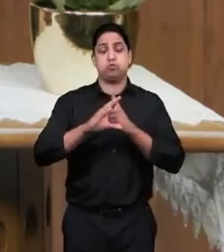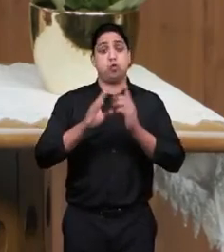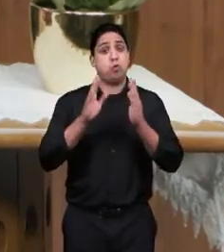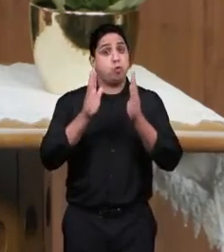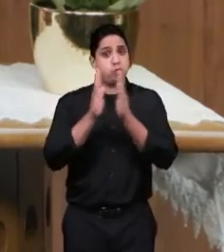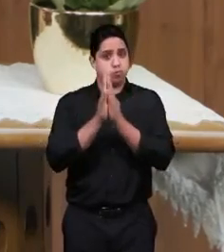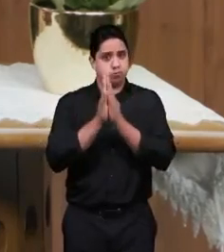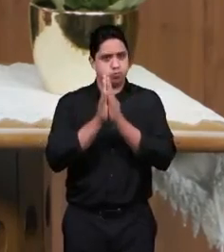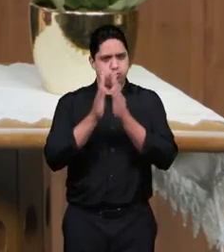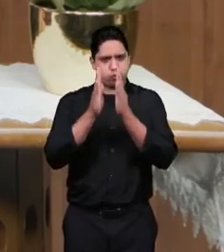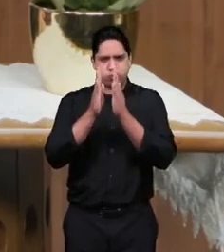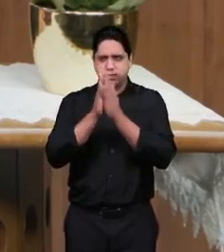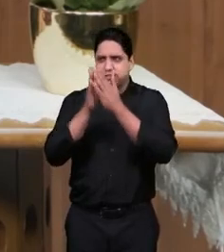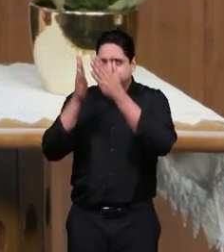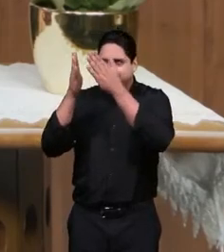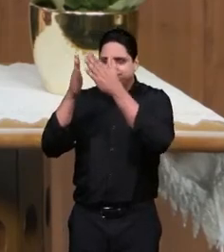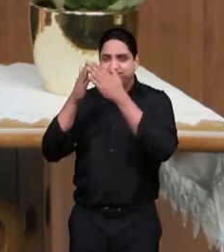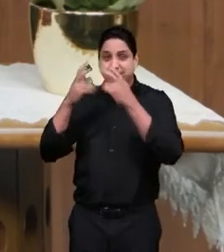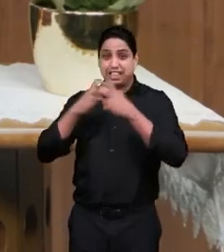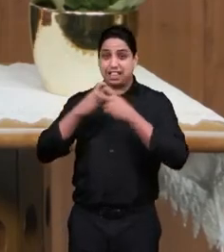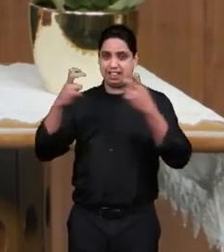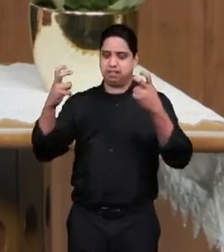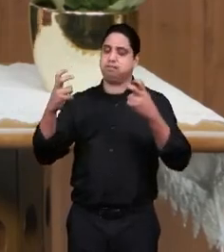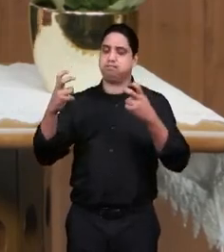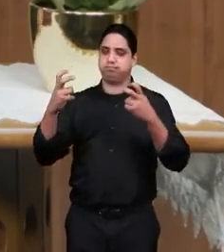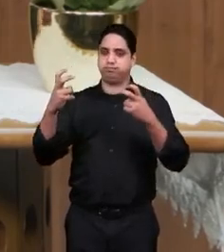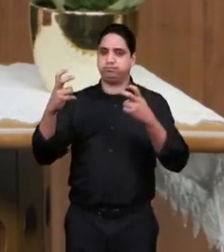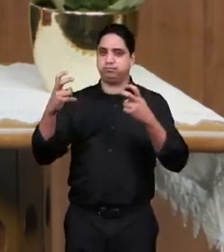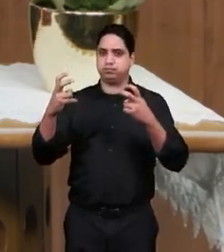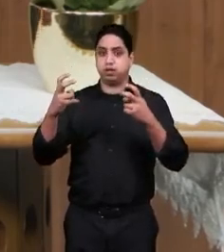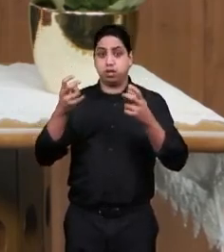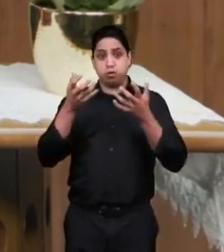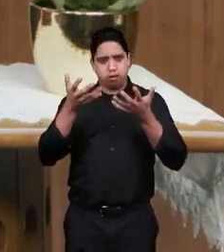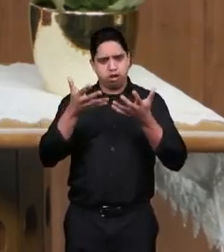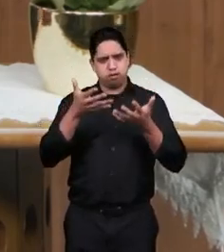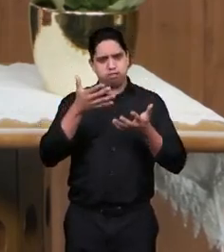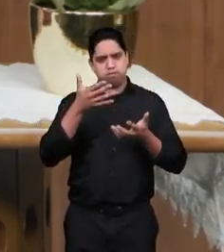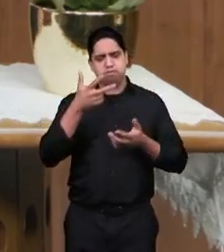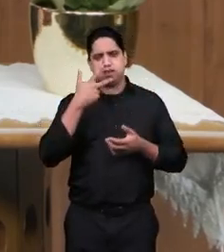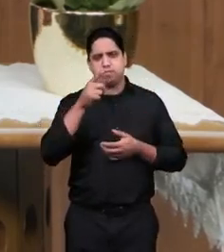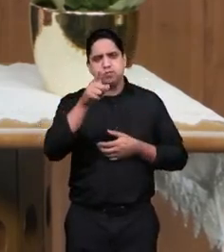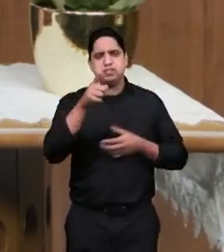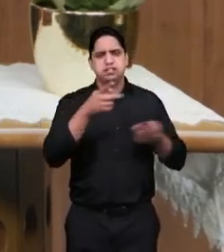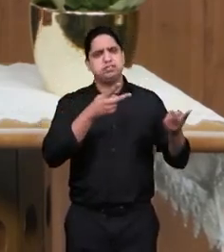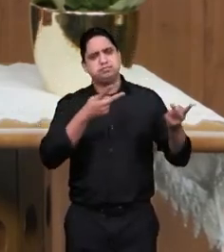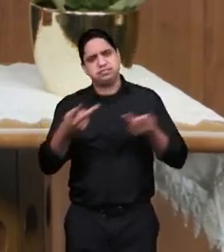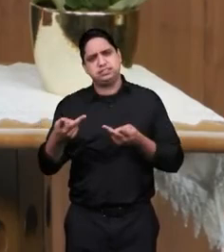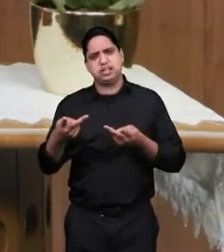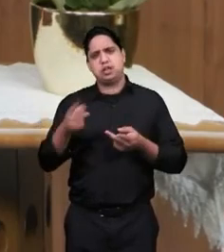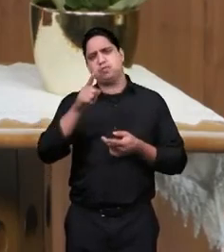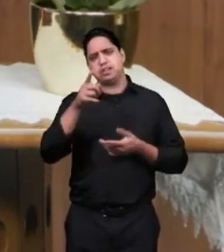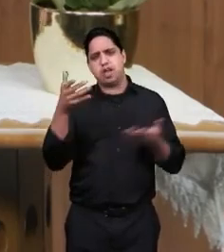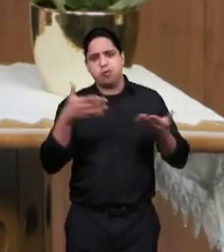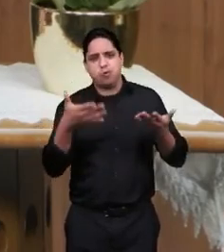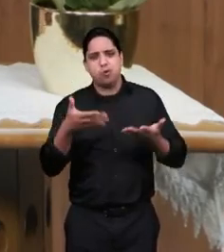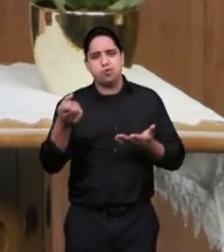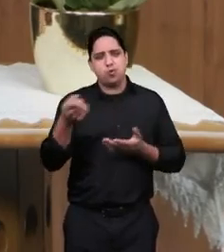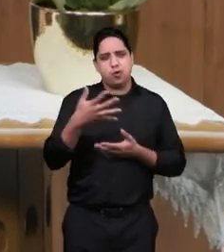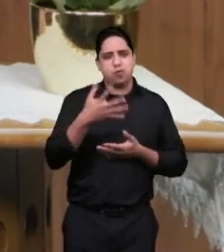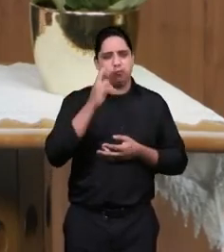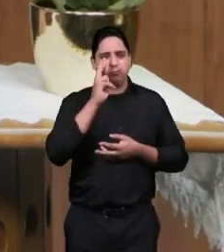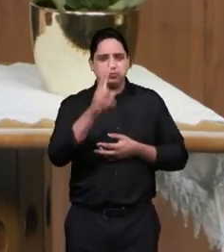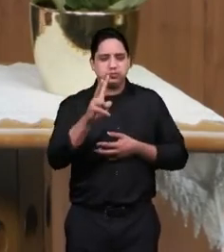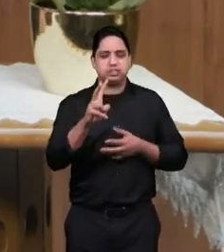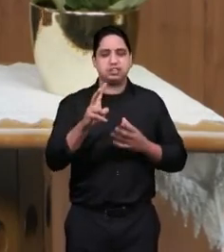prayer to invoke. And I'd like to tell you who are visiting us, who arrived here